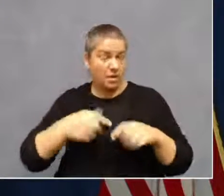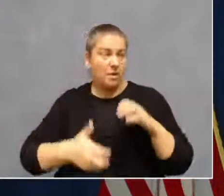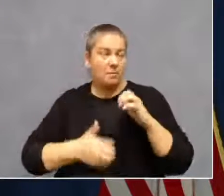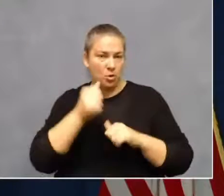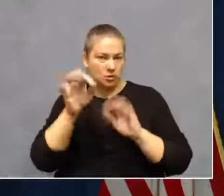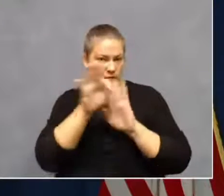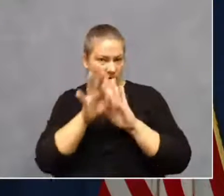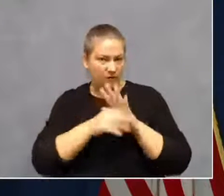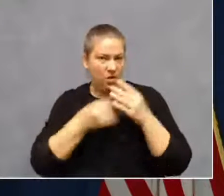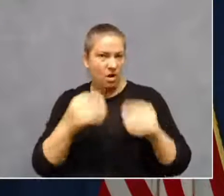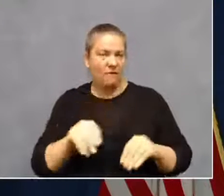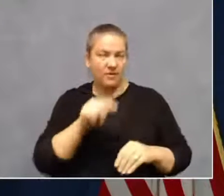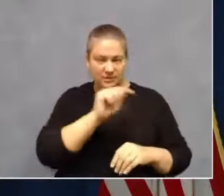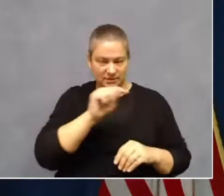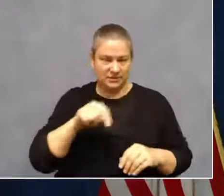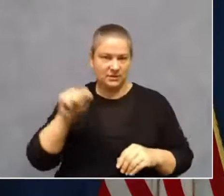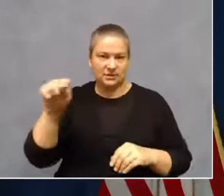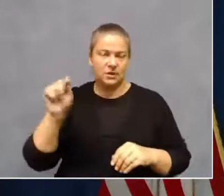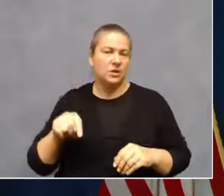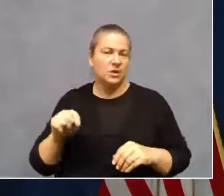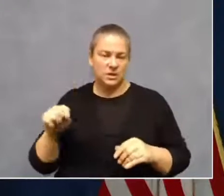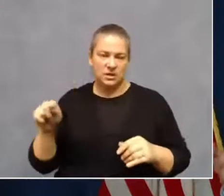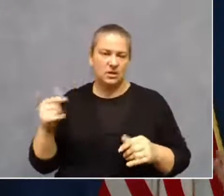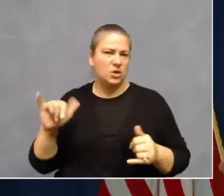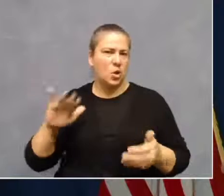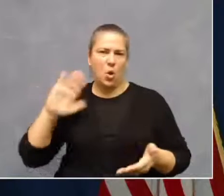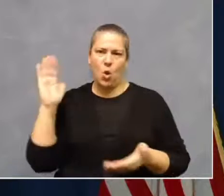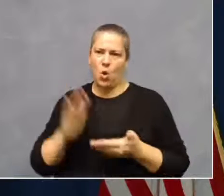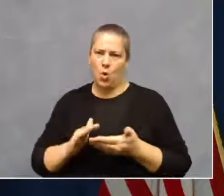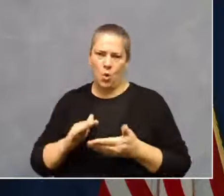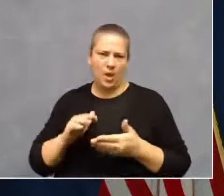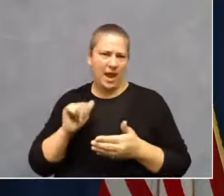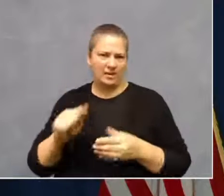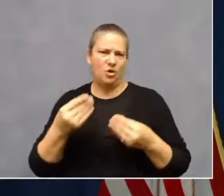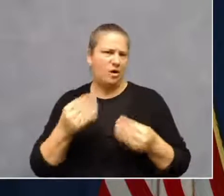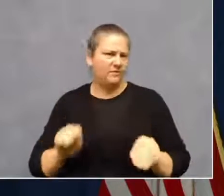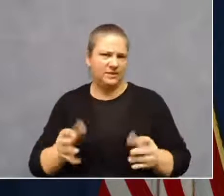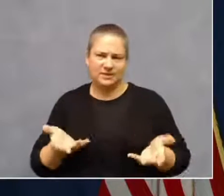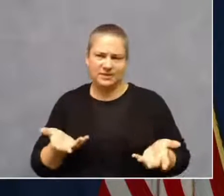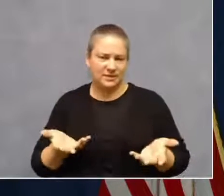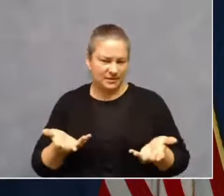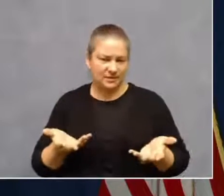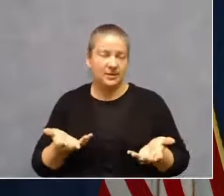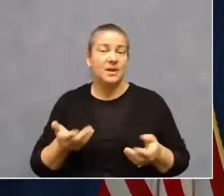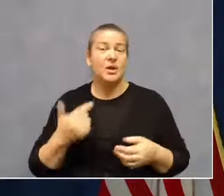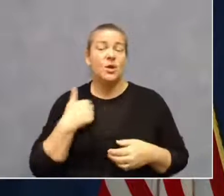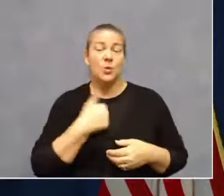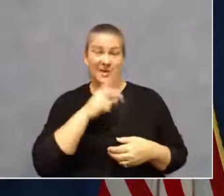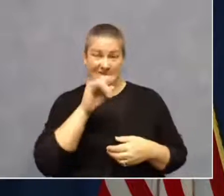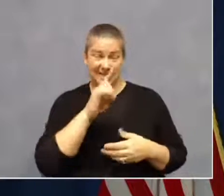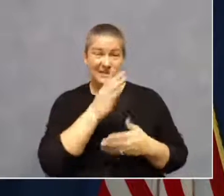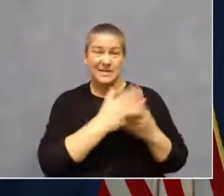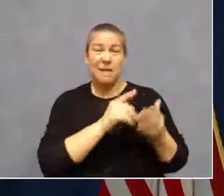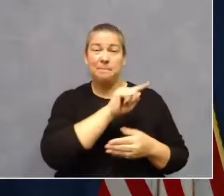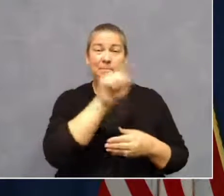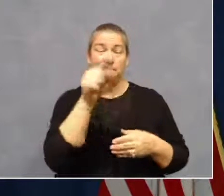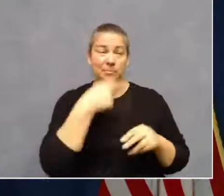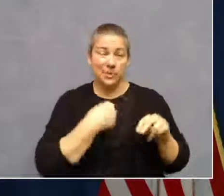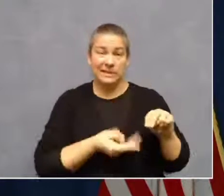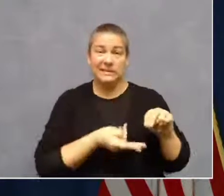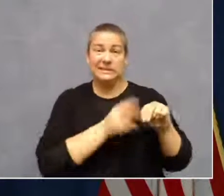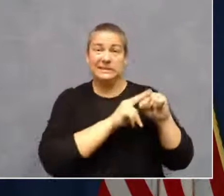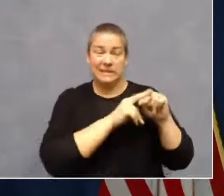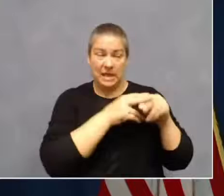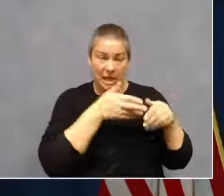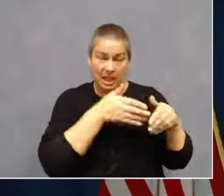a very low percentage. Even as we allowed capacity to increase in other areas, we have tried to be